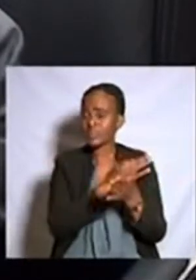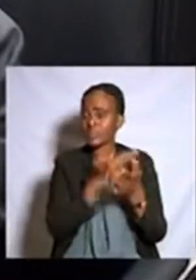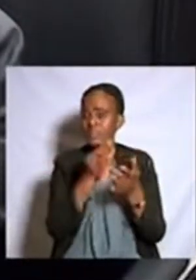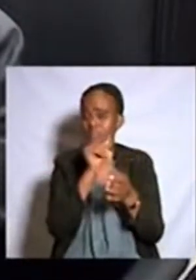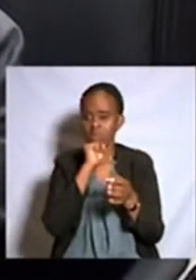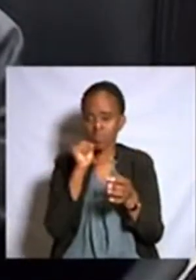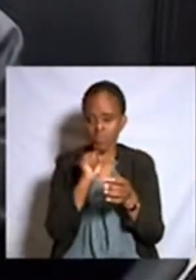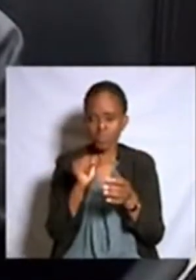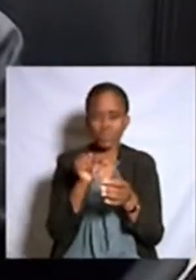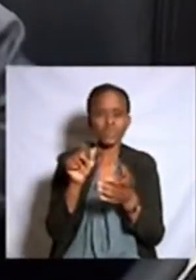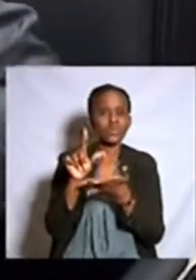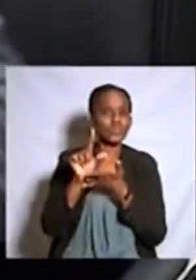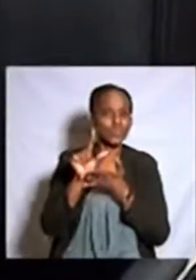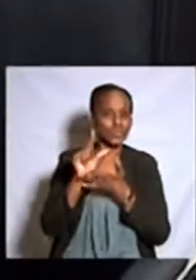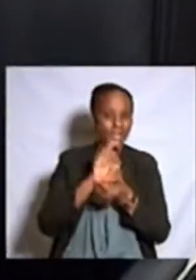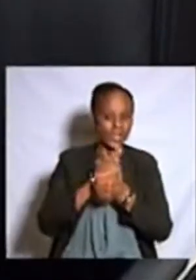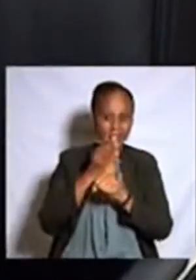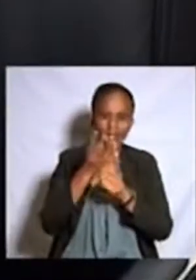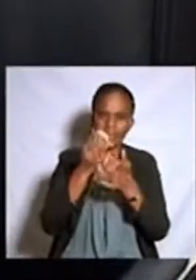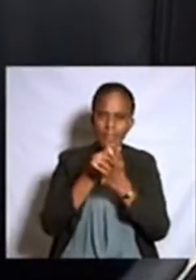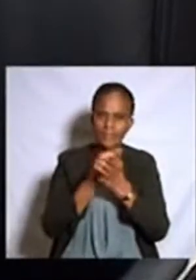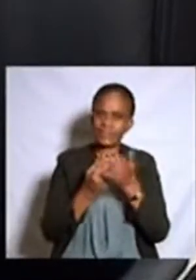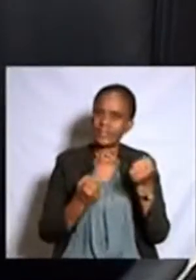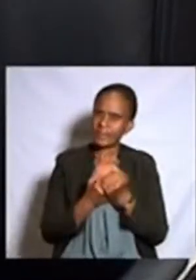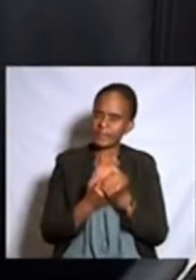loans after refinancing?